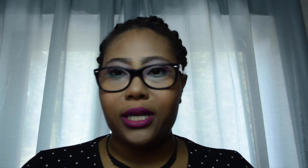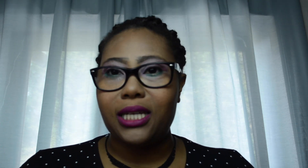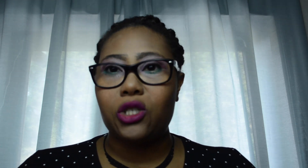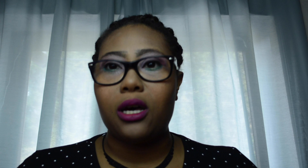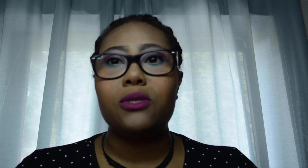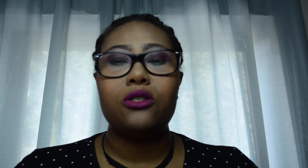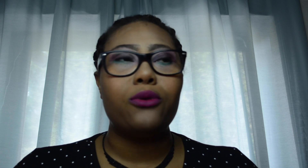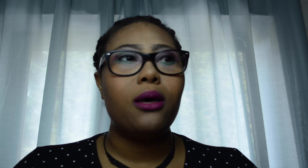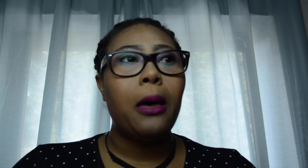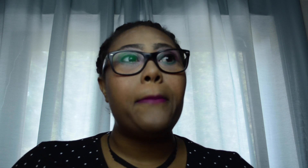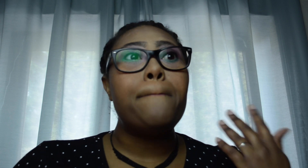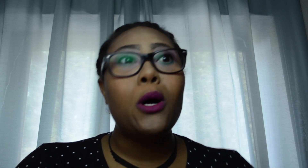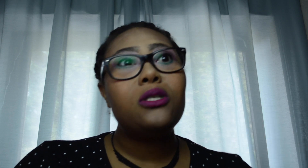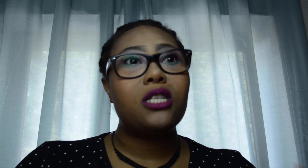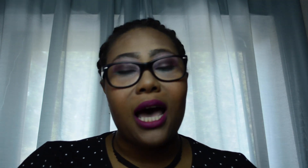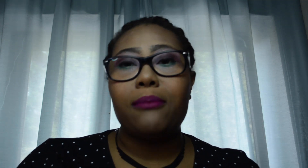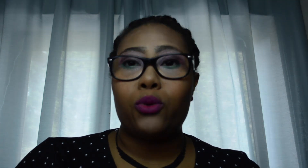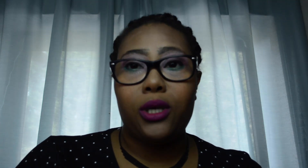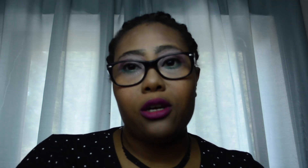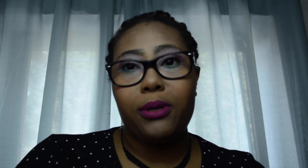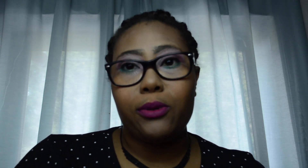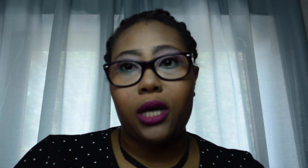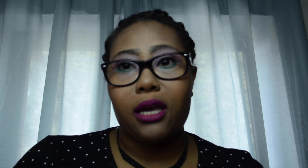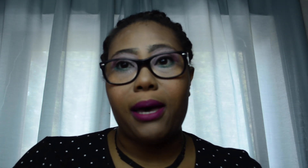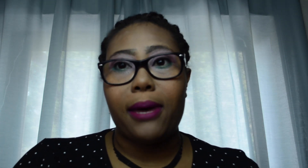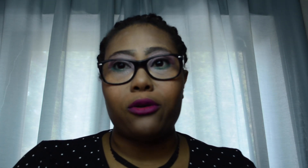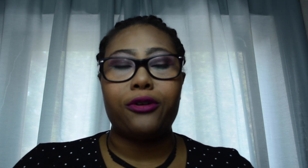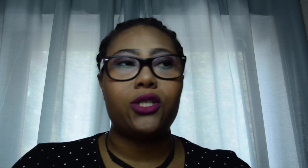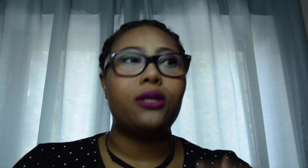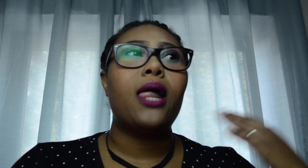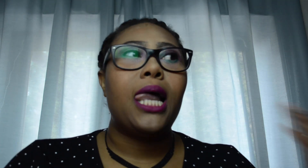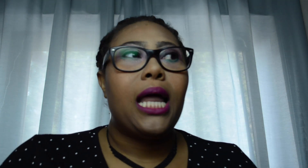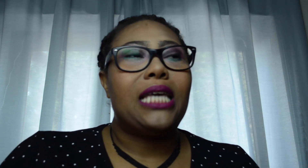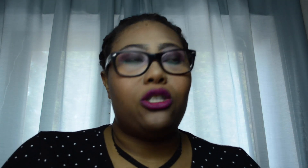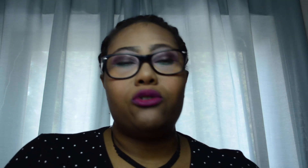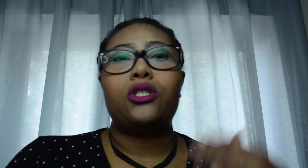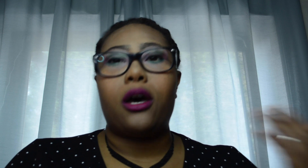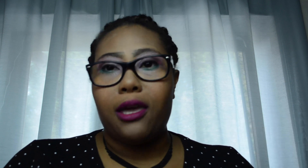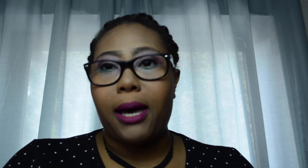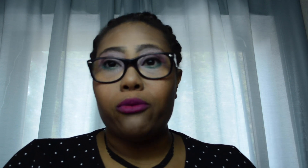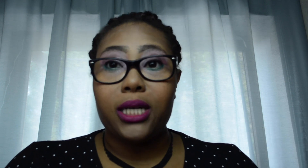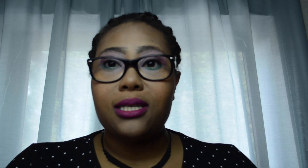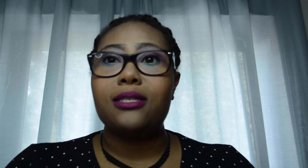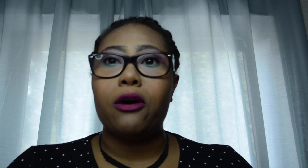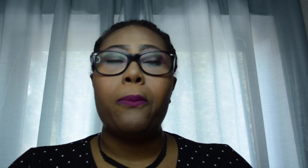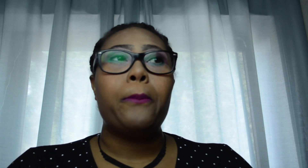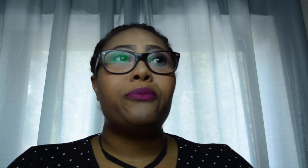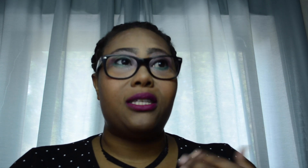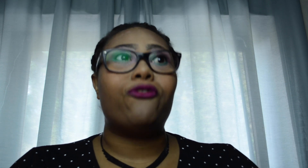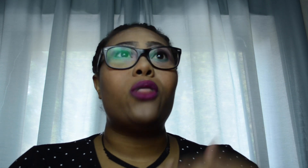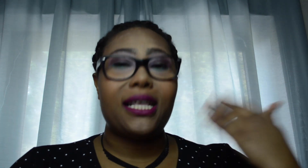sexual orientation comes into it. But most of the times when you hear people talking about microaggression, it's usually talking about race. And